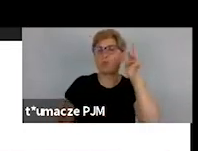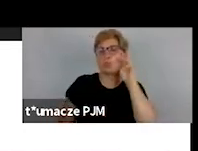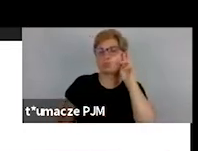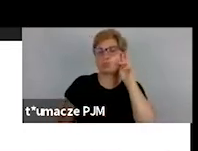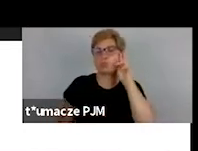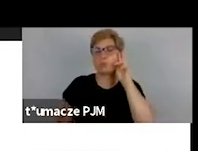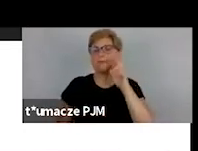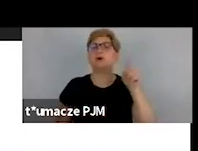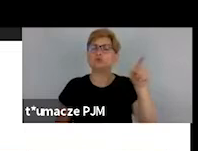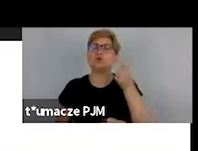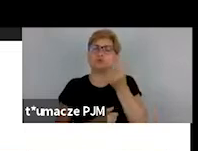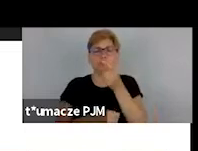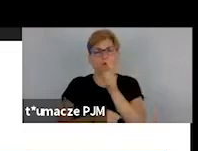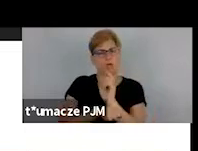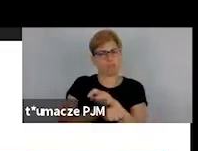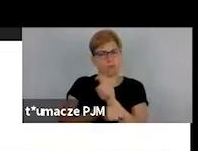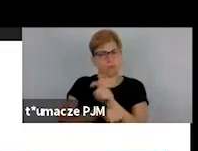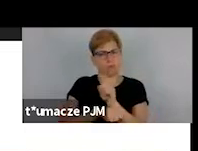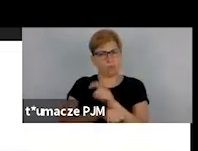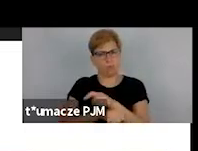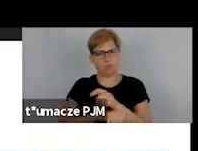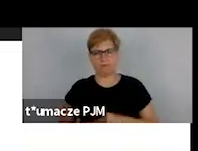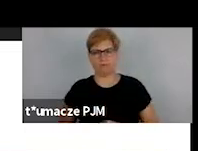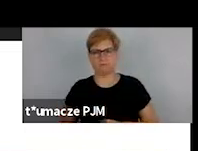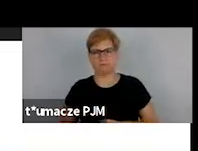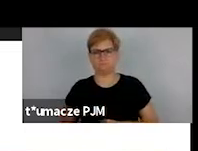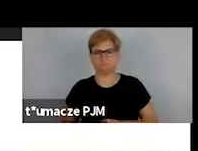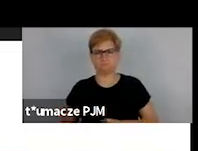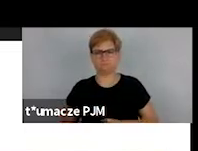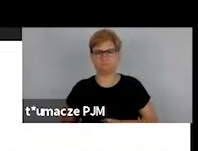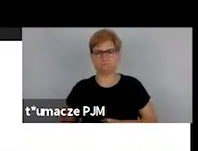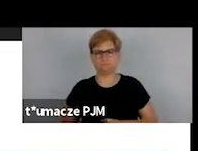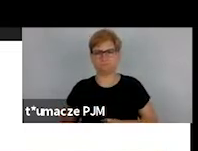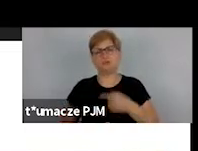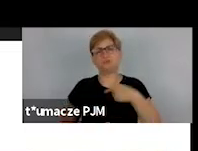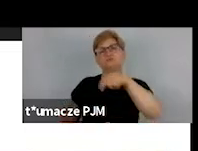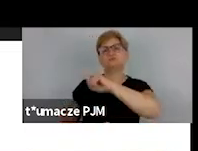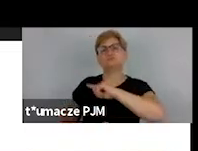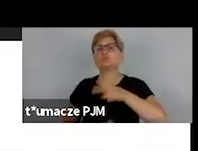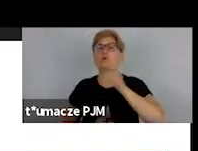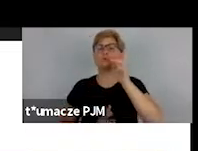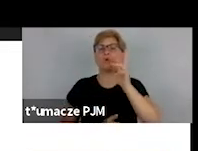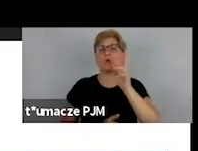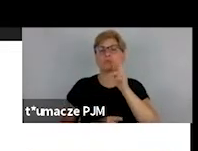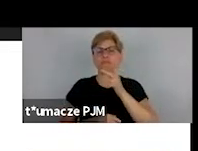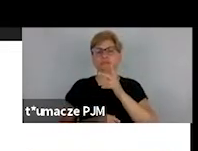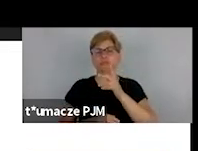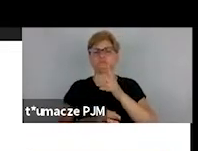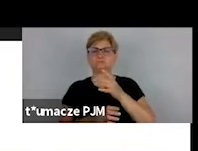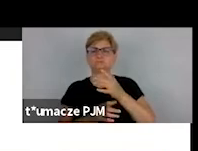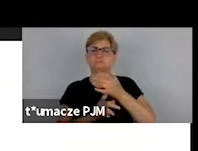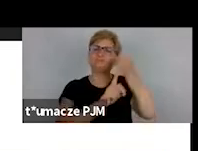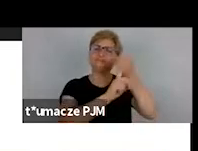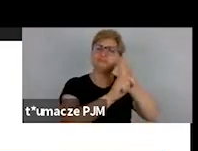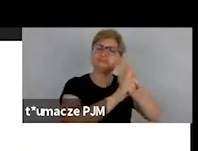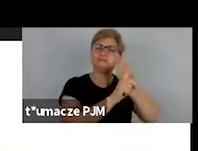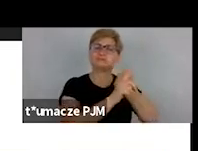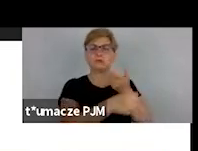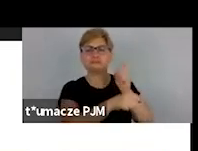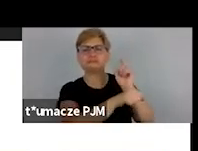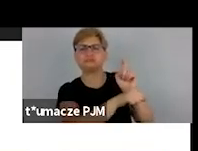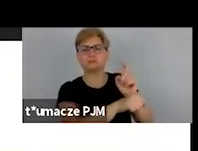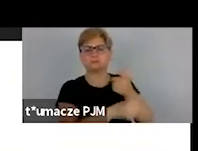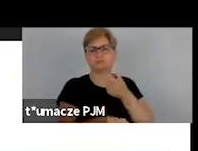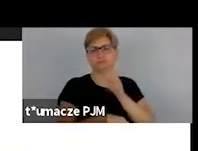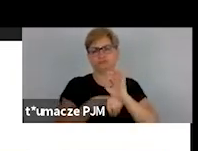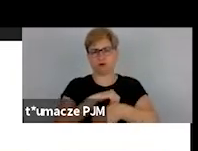So in this community, hunger is widespread. Many people eat 1 meal a day, and sometimes